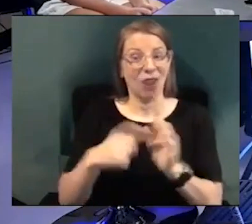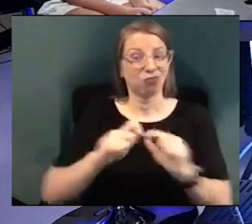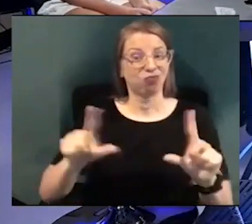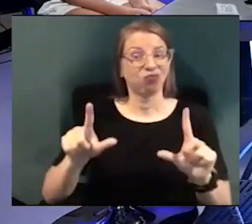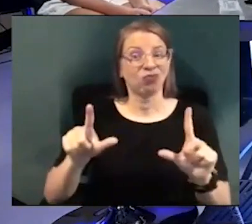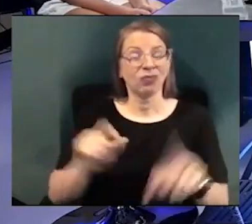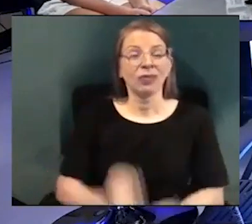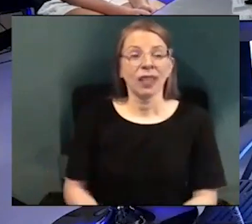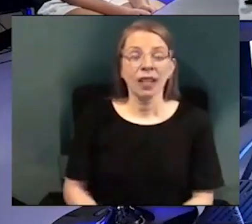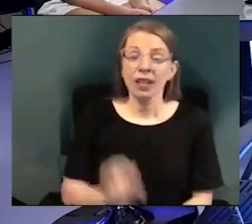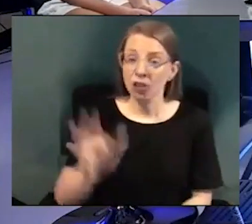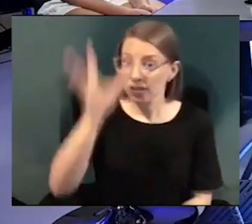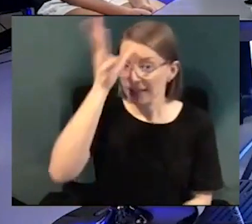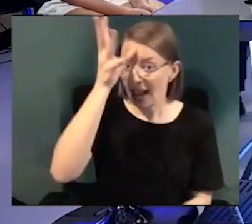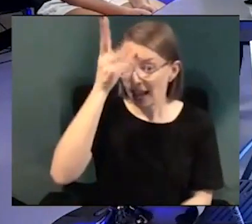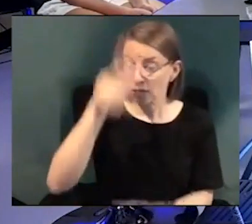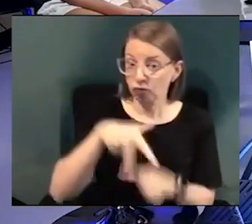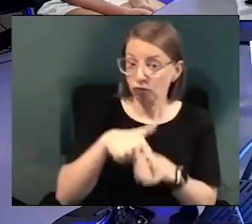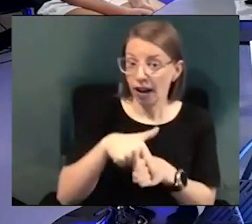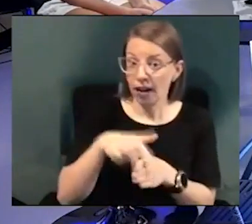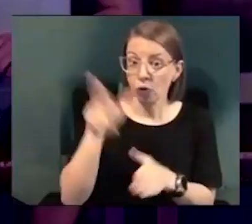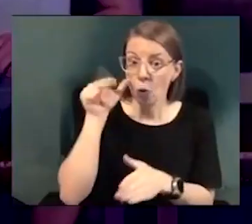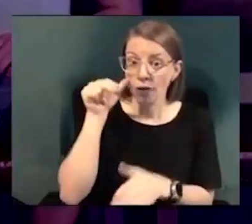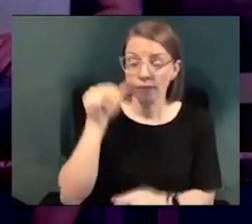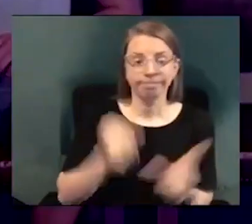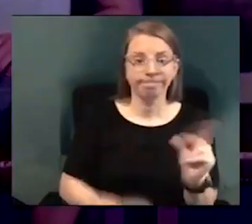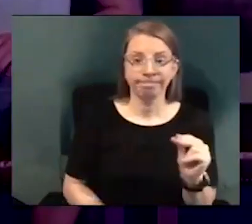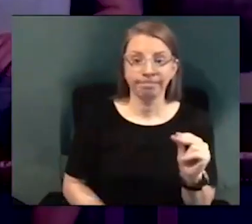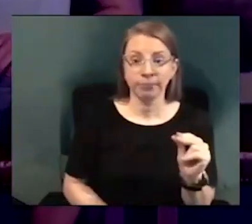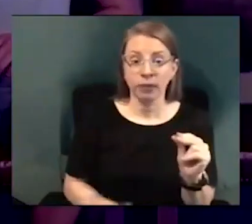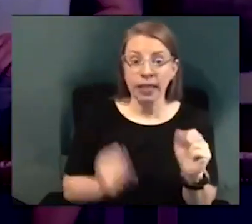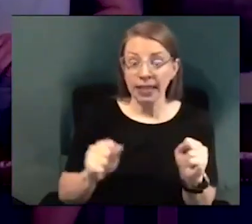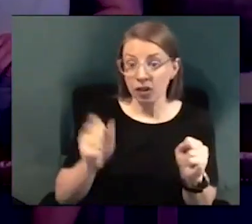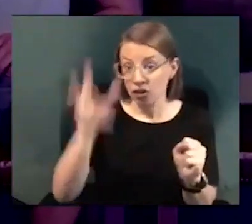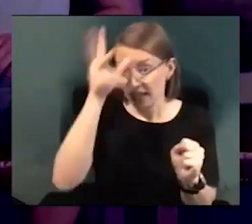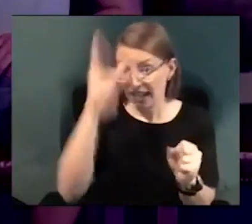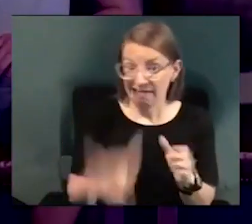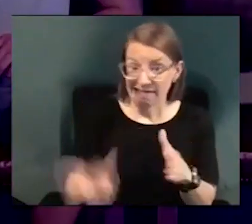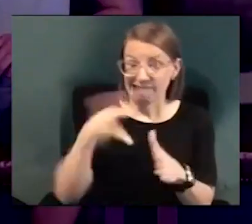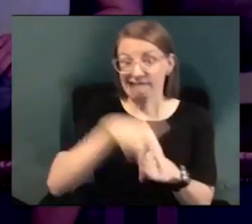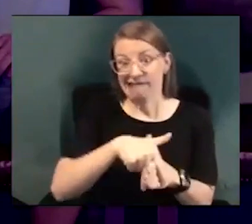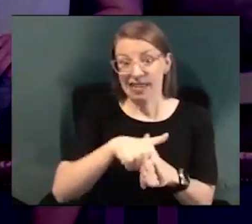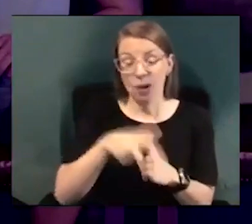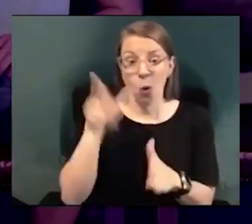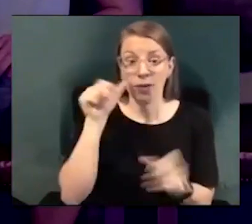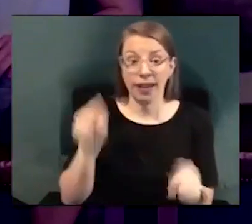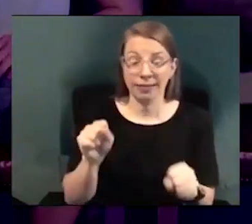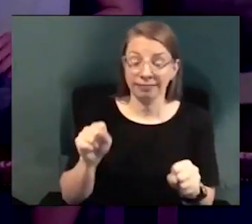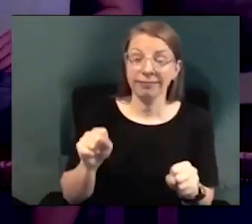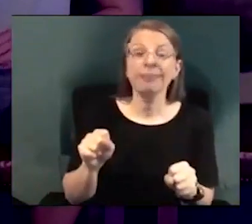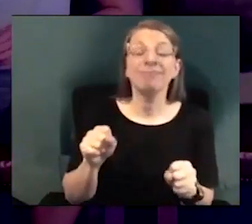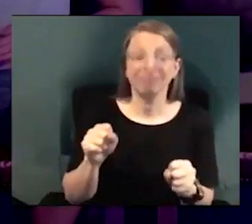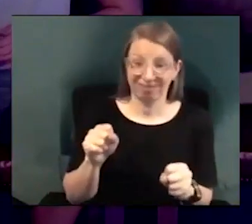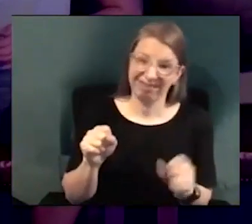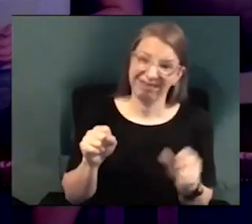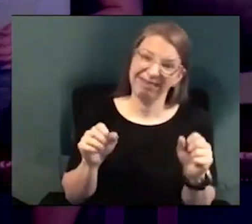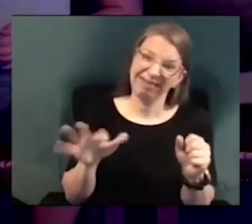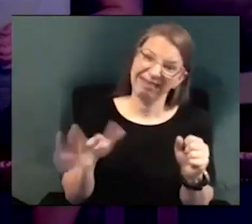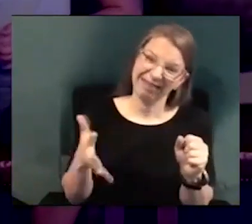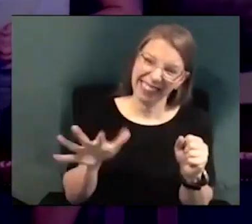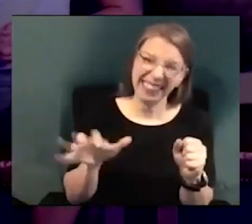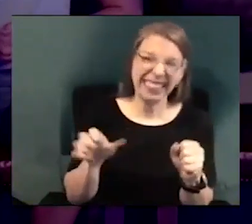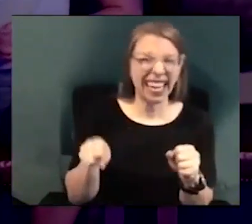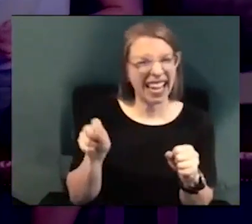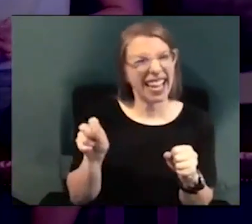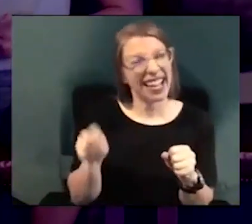dad ride a horse? No. Can your dad even get on a horse? Yeah. He can get on a horse? Well, you hesitated when you said, yeah, that was a